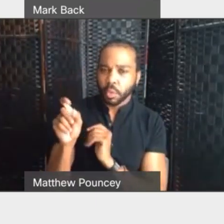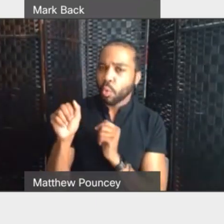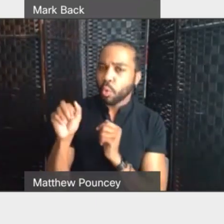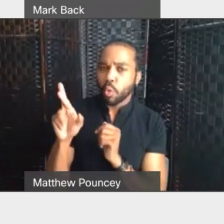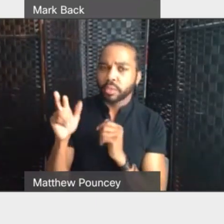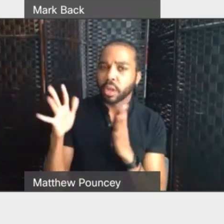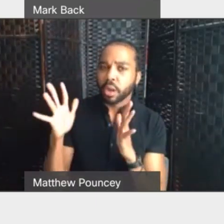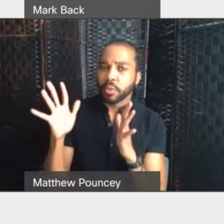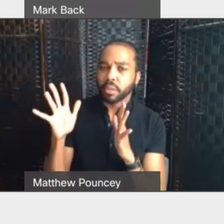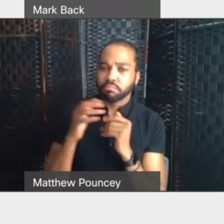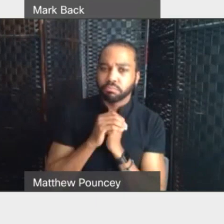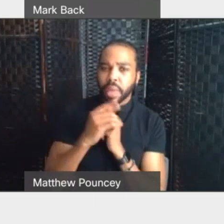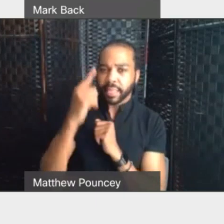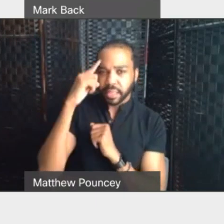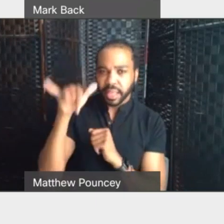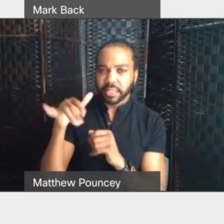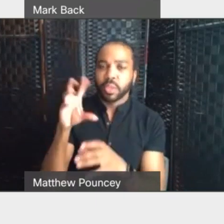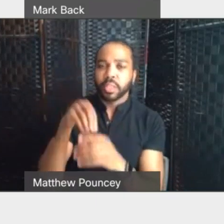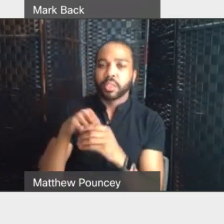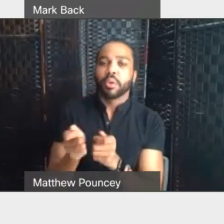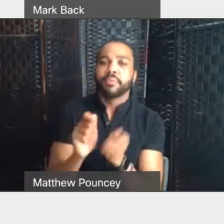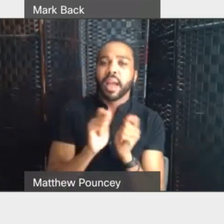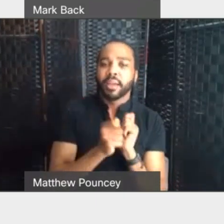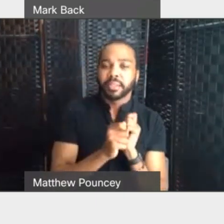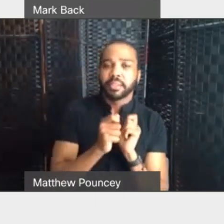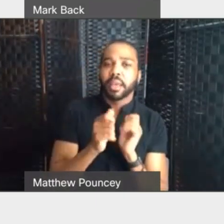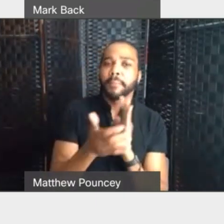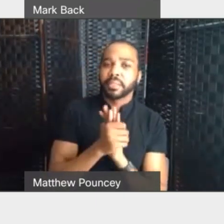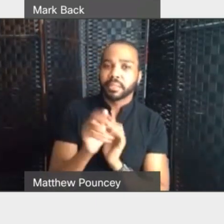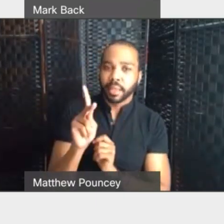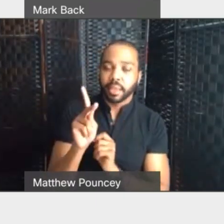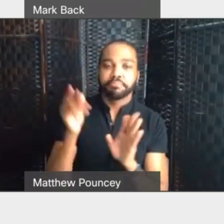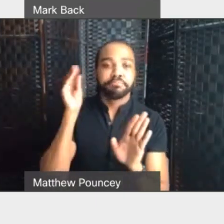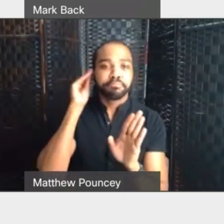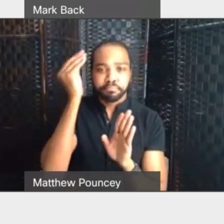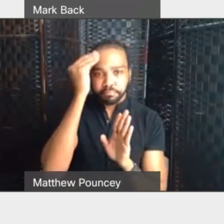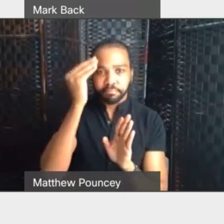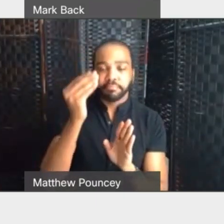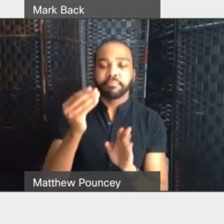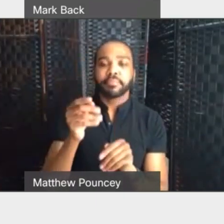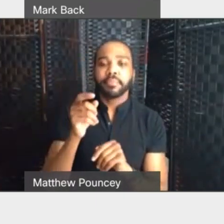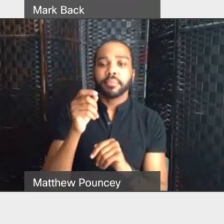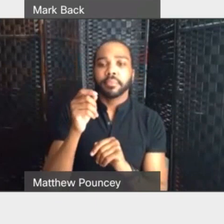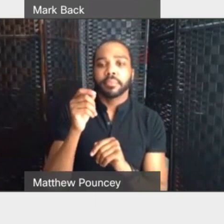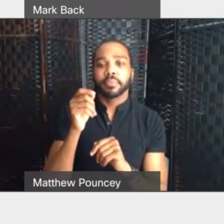I think it's in the revised Appendix K, keeping in mind